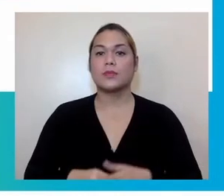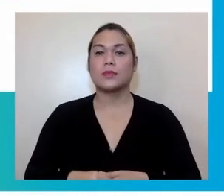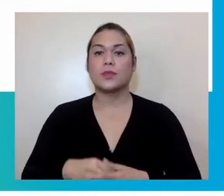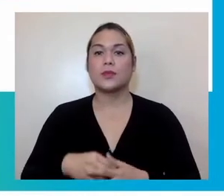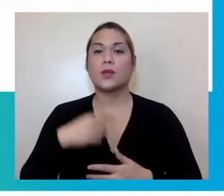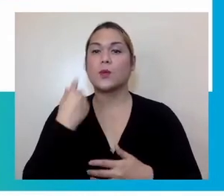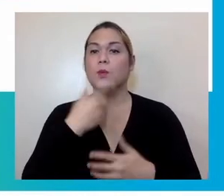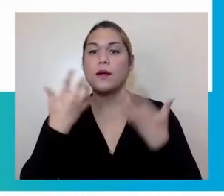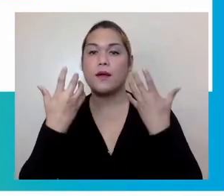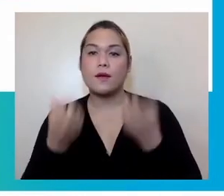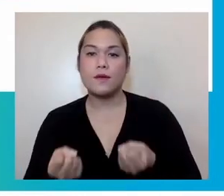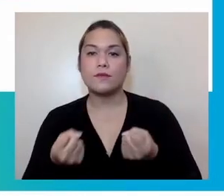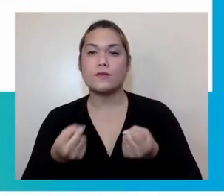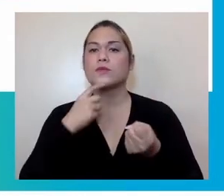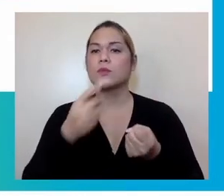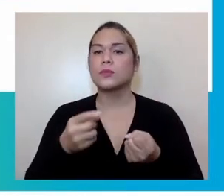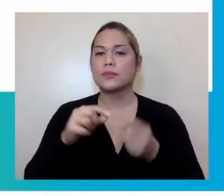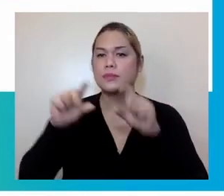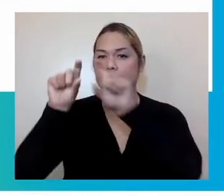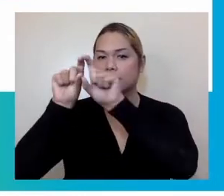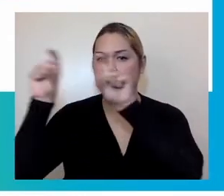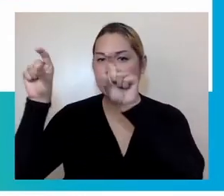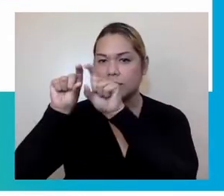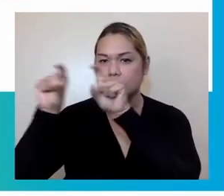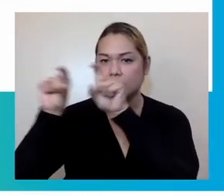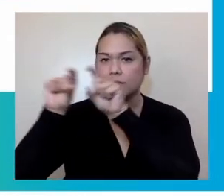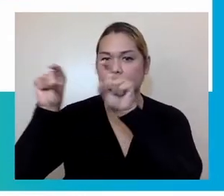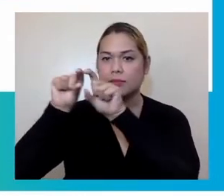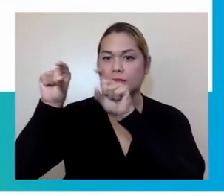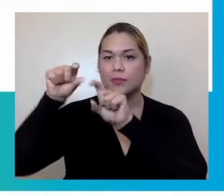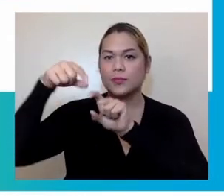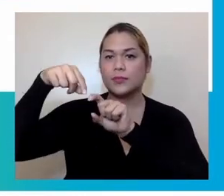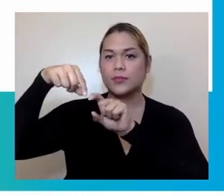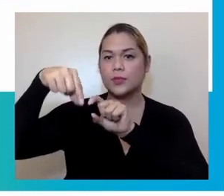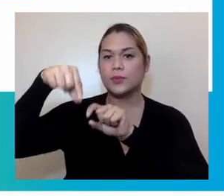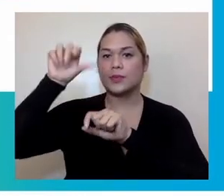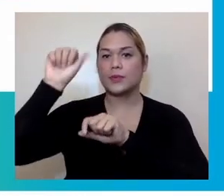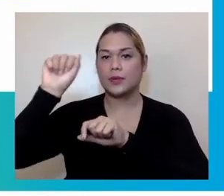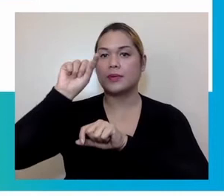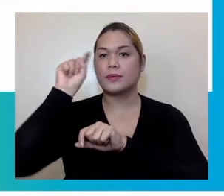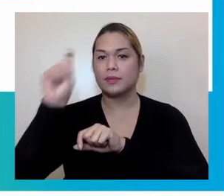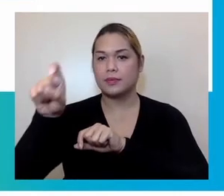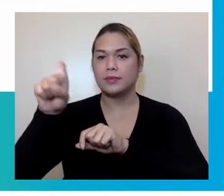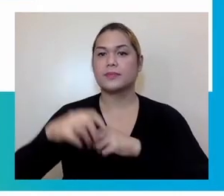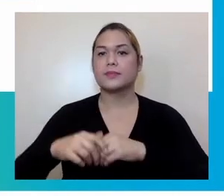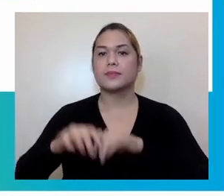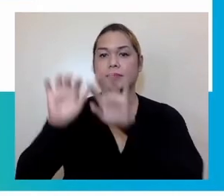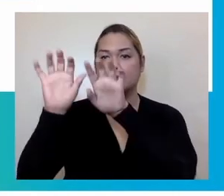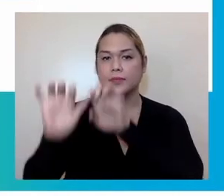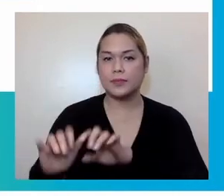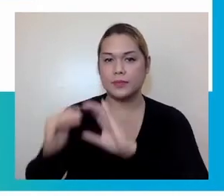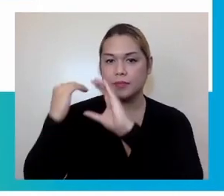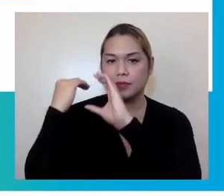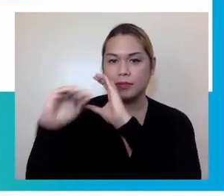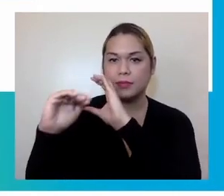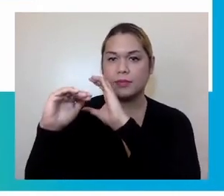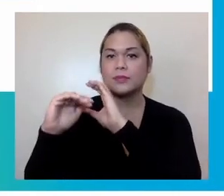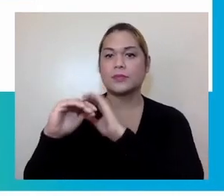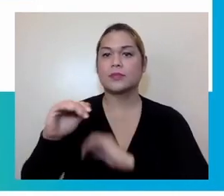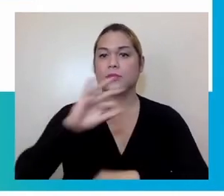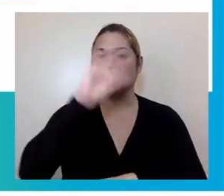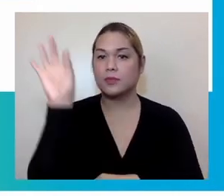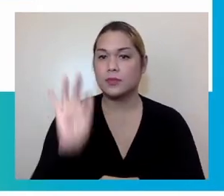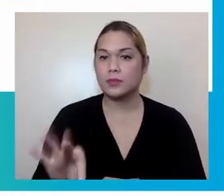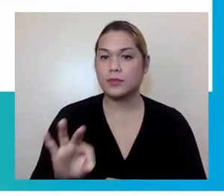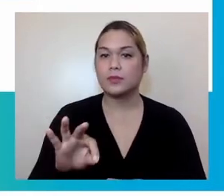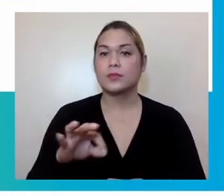side of your screen where you can pose questions as well as liking them. And if you like questions, that moves them up in